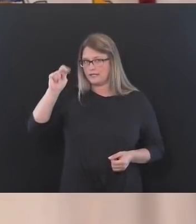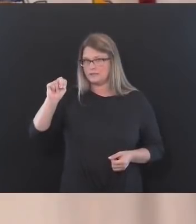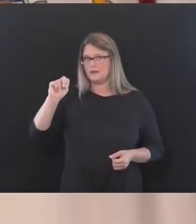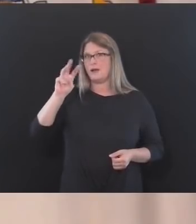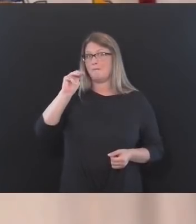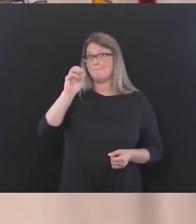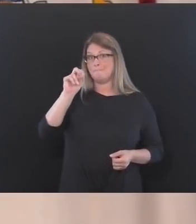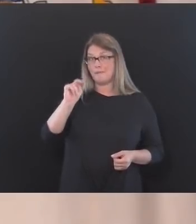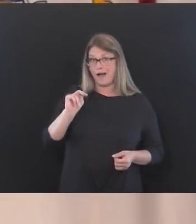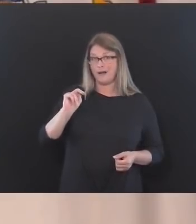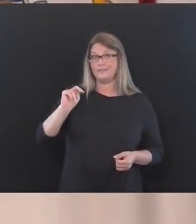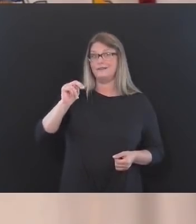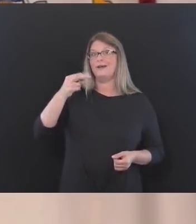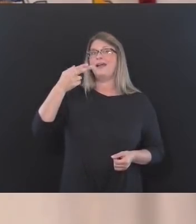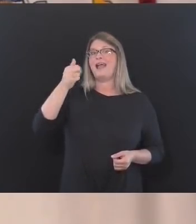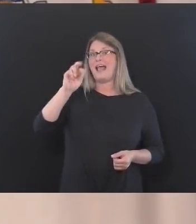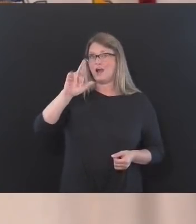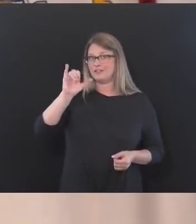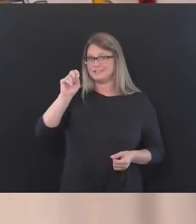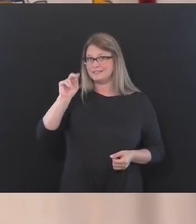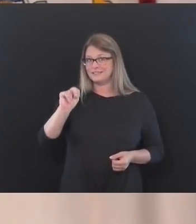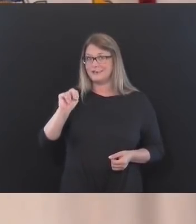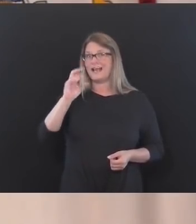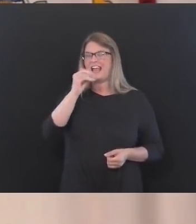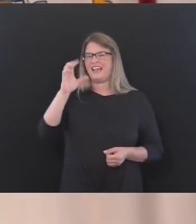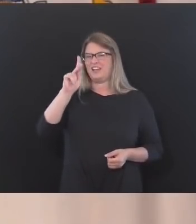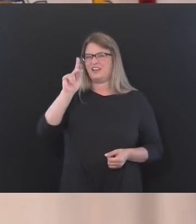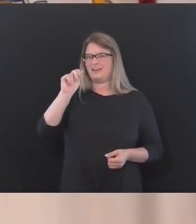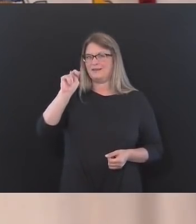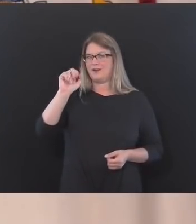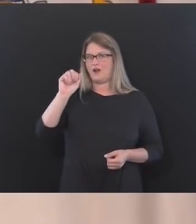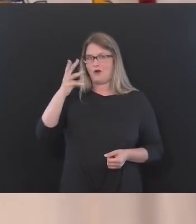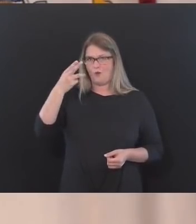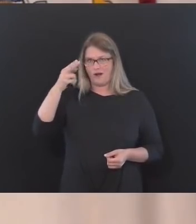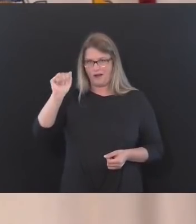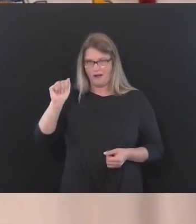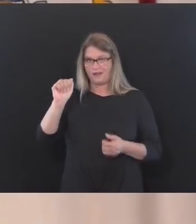just stay with me on this just 1 second. They represent right at